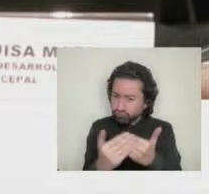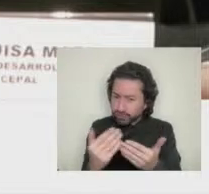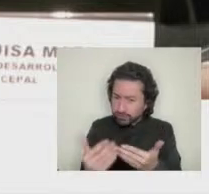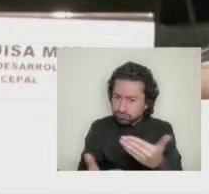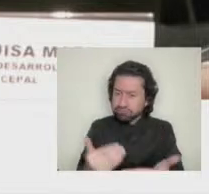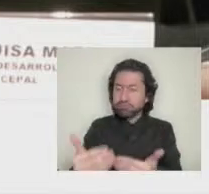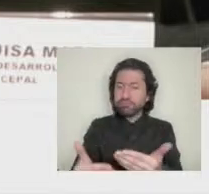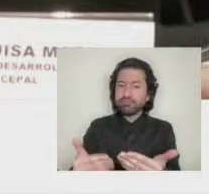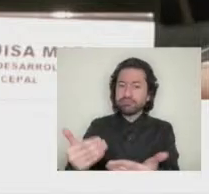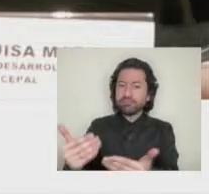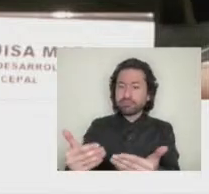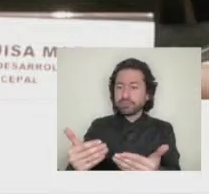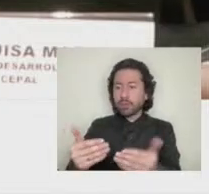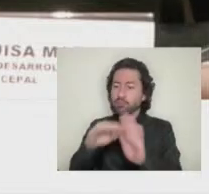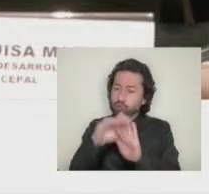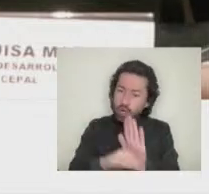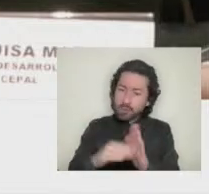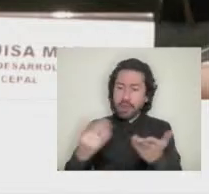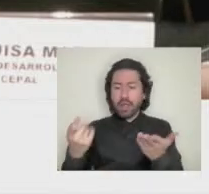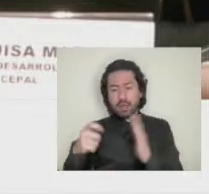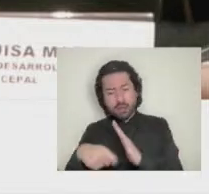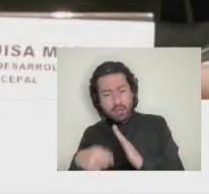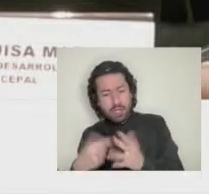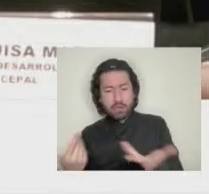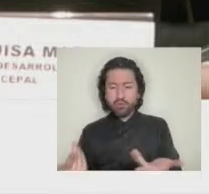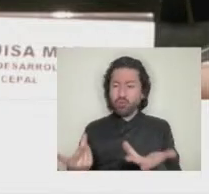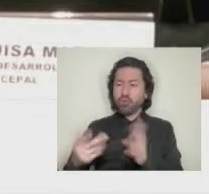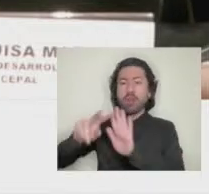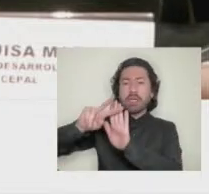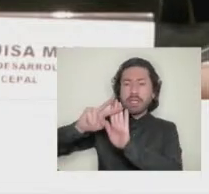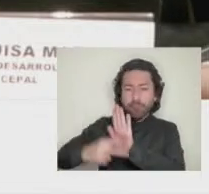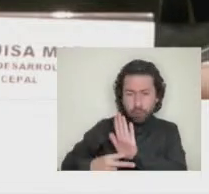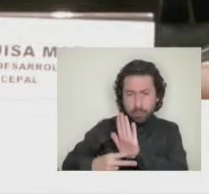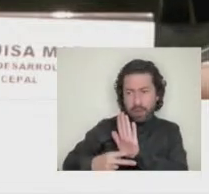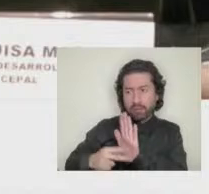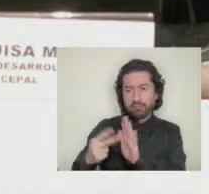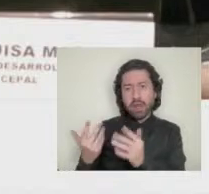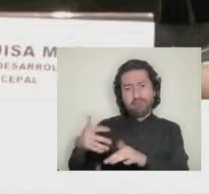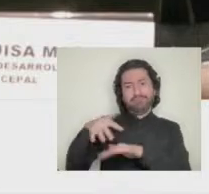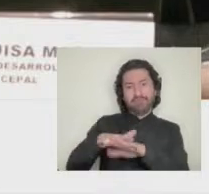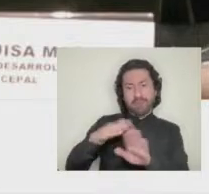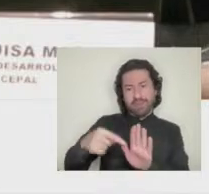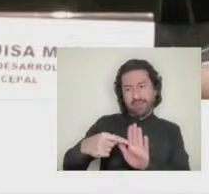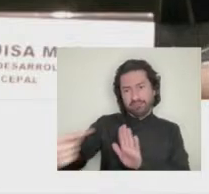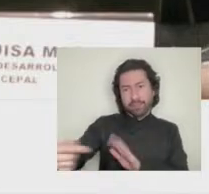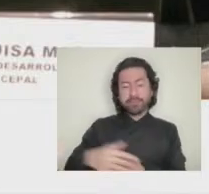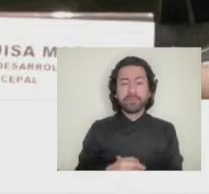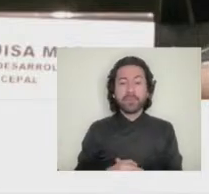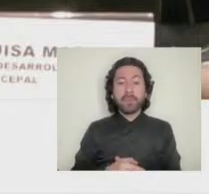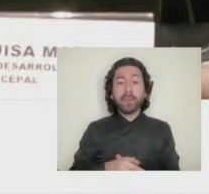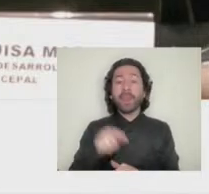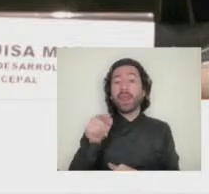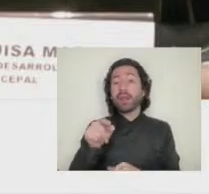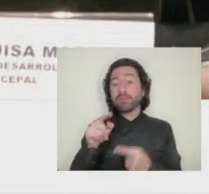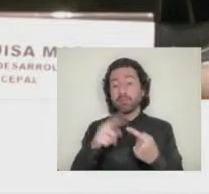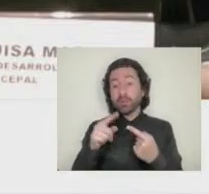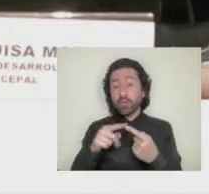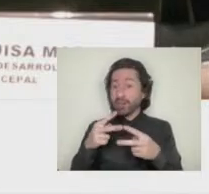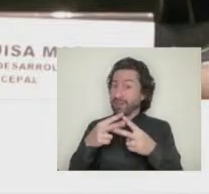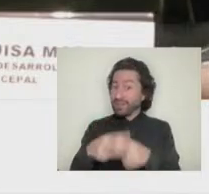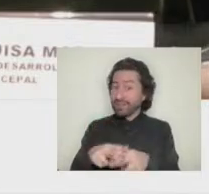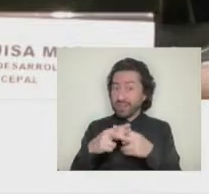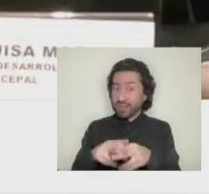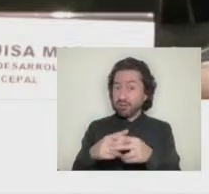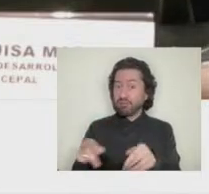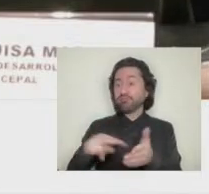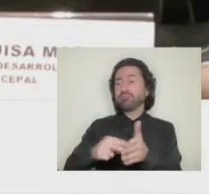make programs, projects, or reforms feasible. In that sense, we not only highlighted the technical